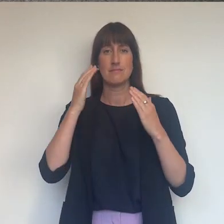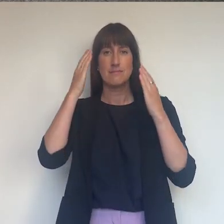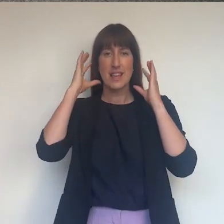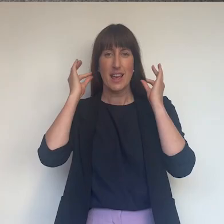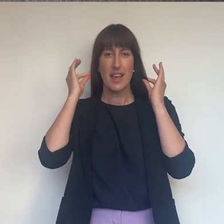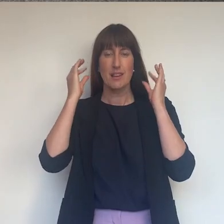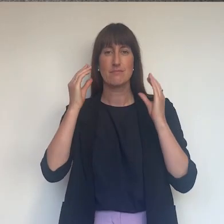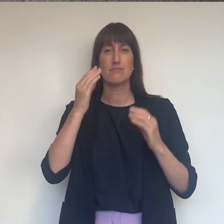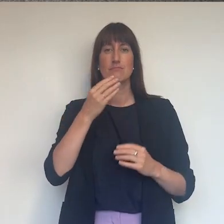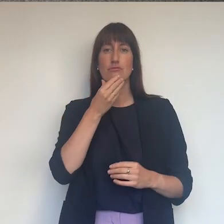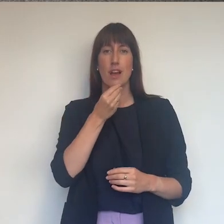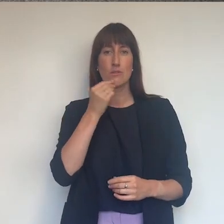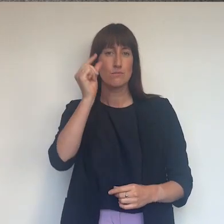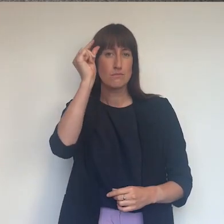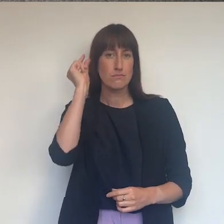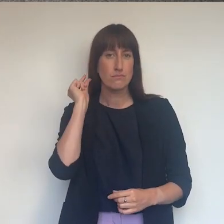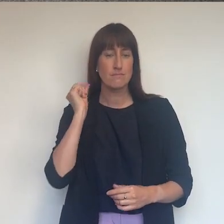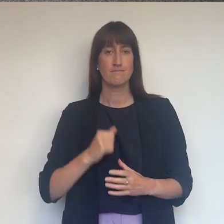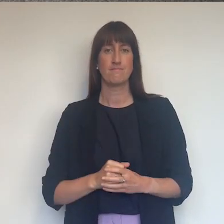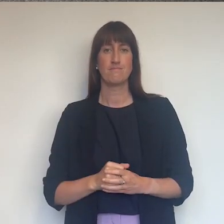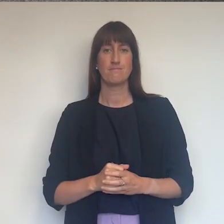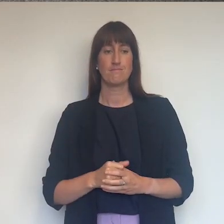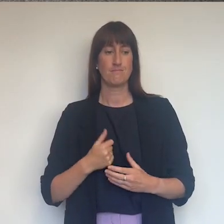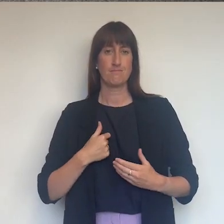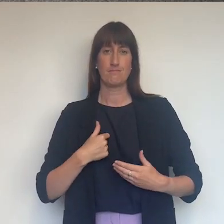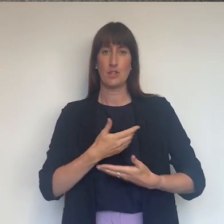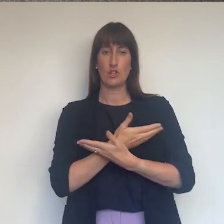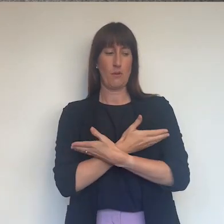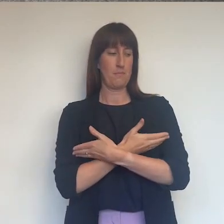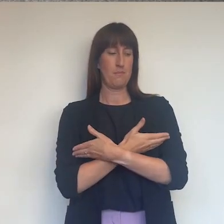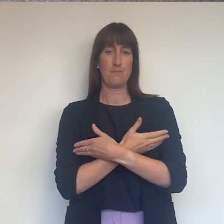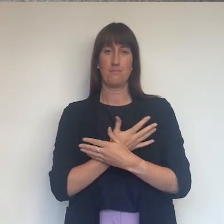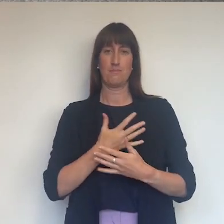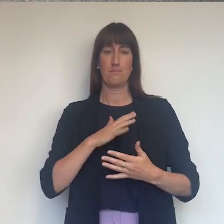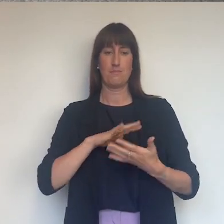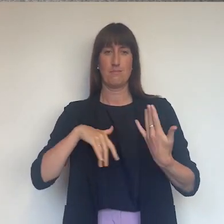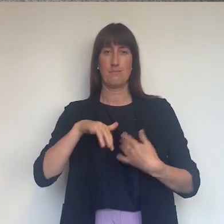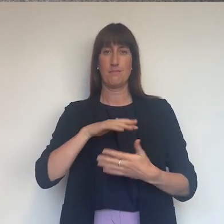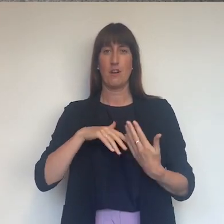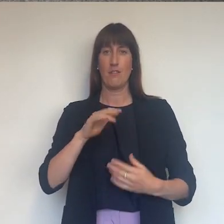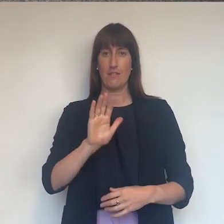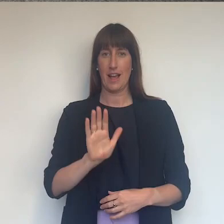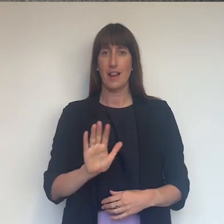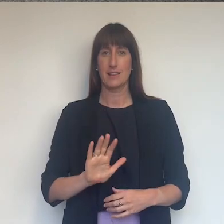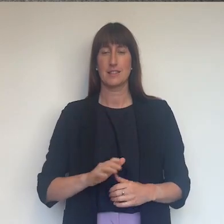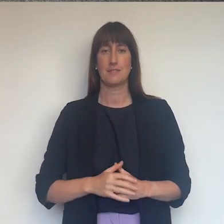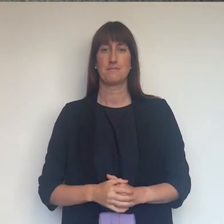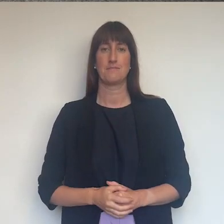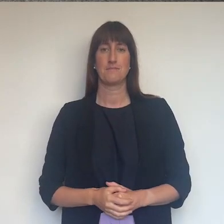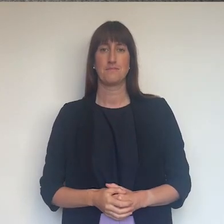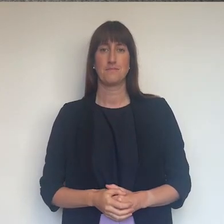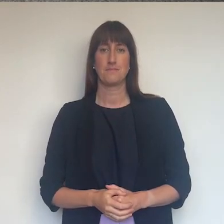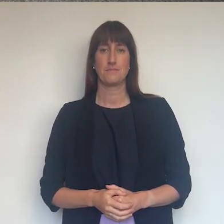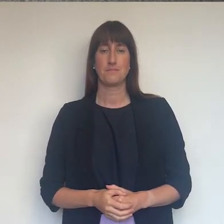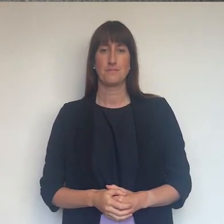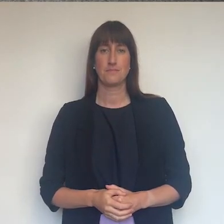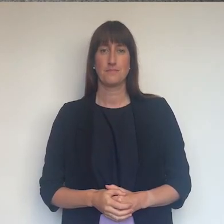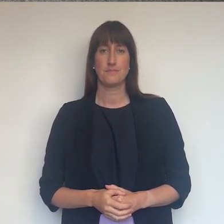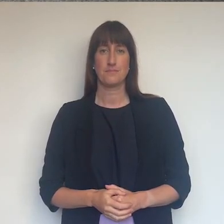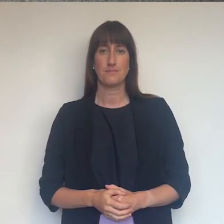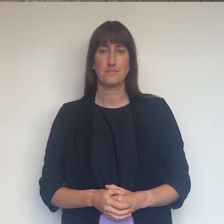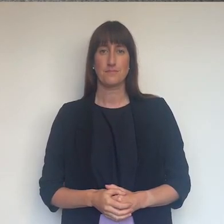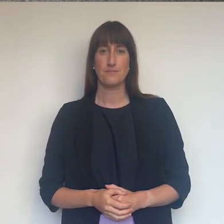a multicoloured short sleeve top, primarily purple, greens and blacks in